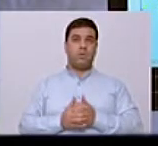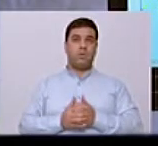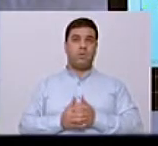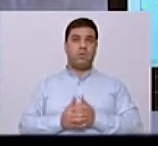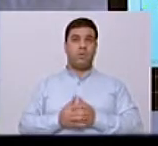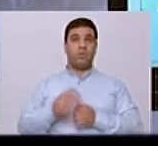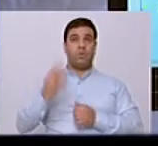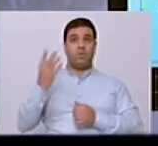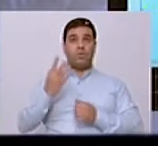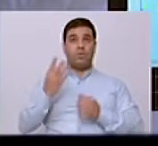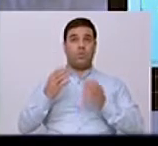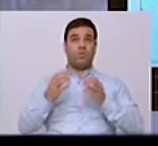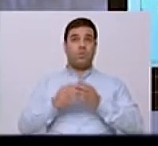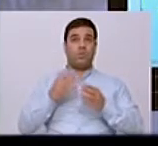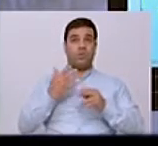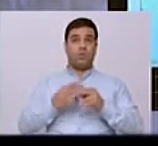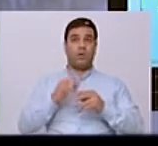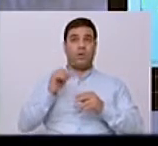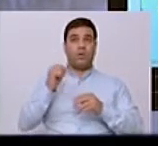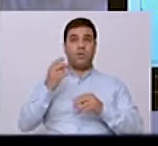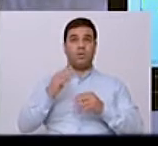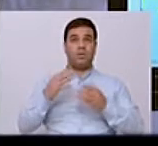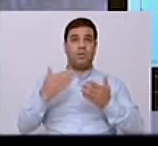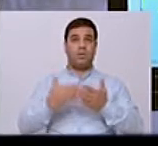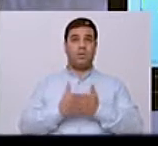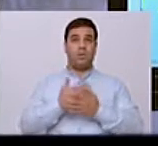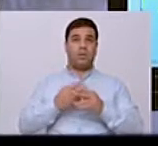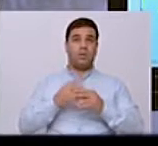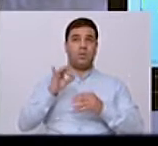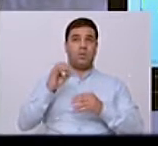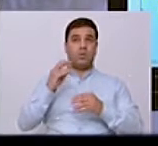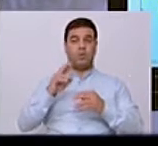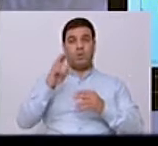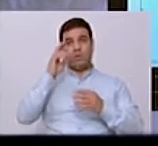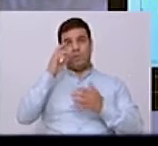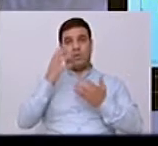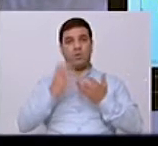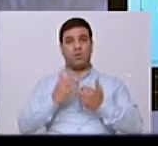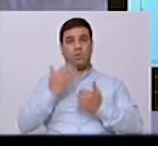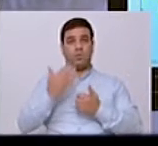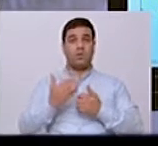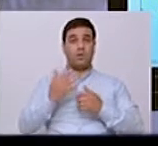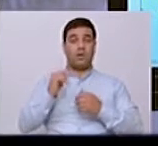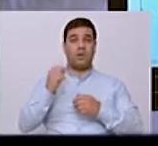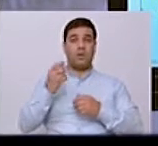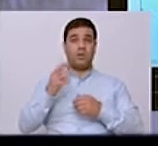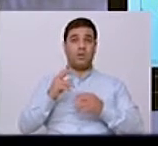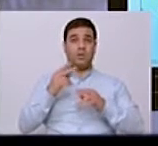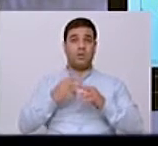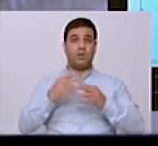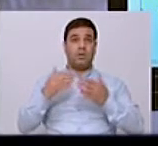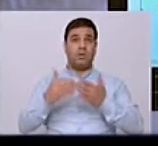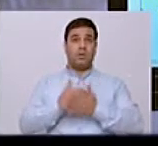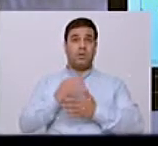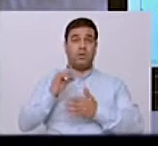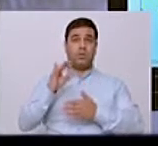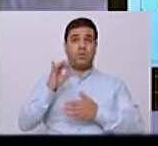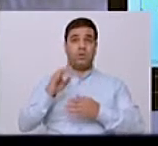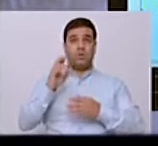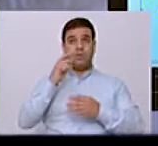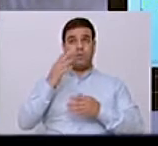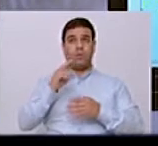Demak, 4-chi guruhimiz bu Osiyodagi yangi industrial davlatlar sanaladi. Osiyoning yangi industrial